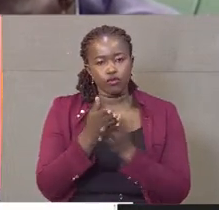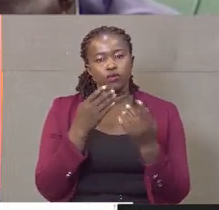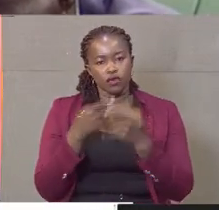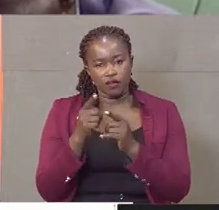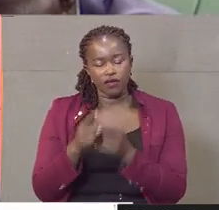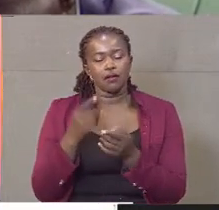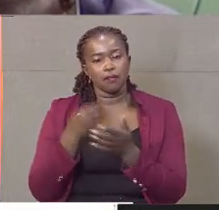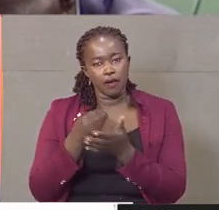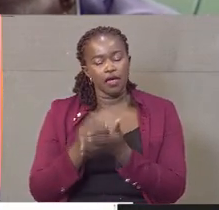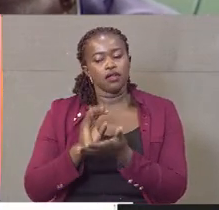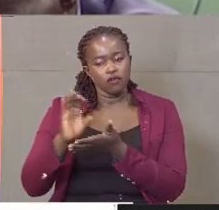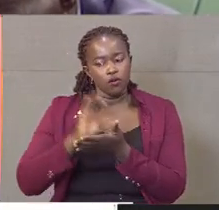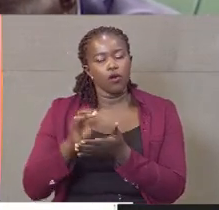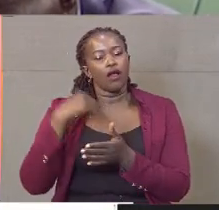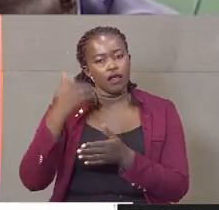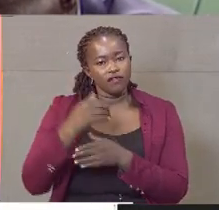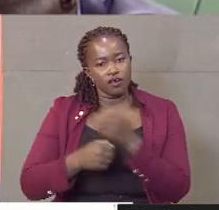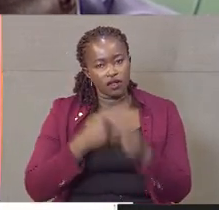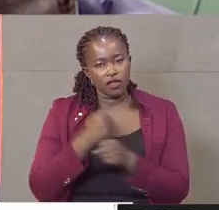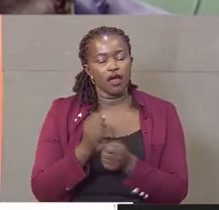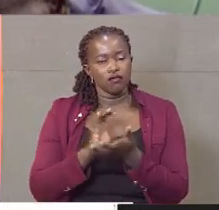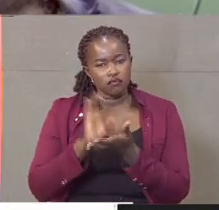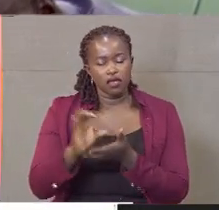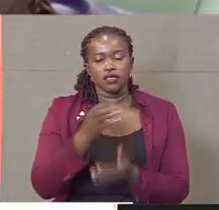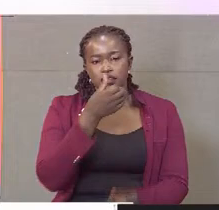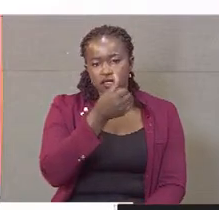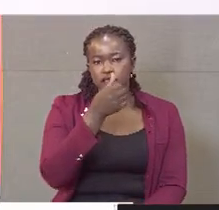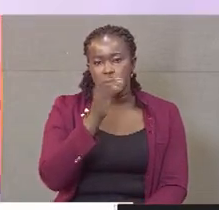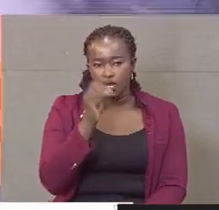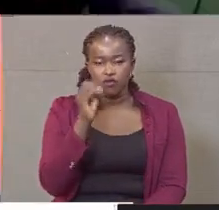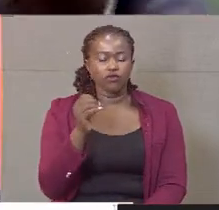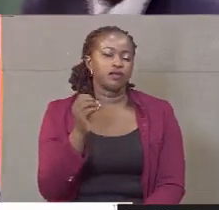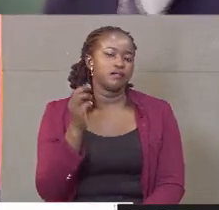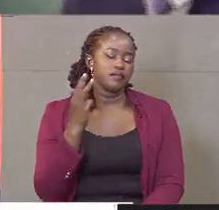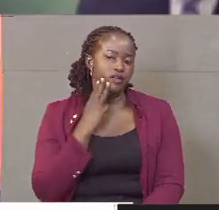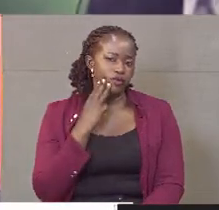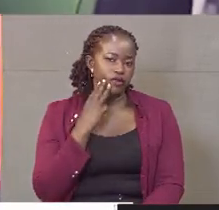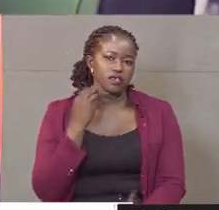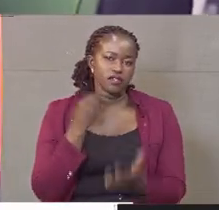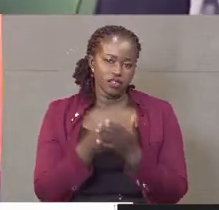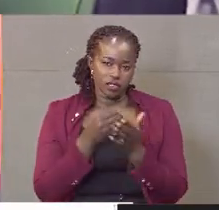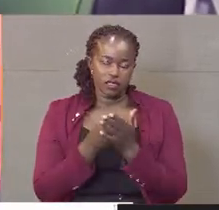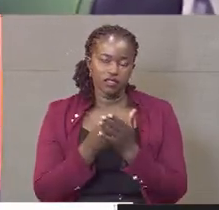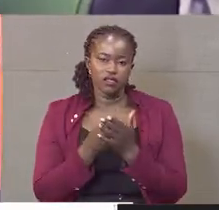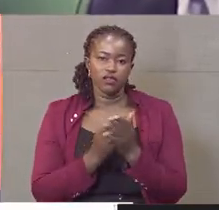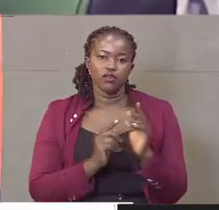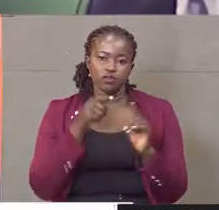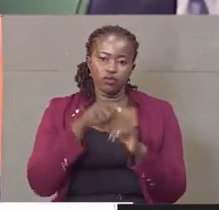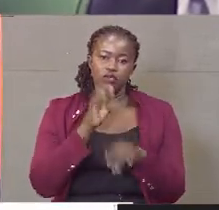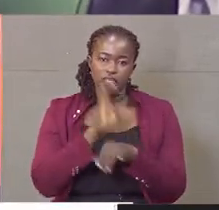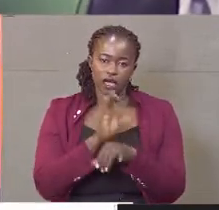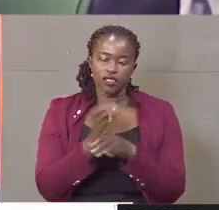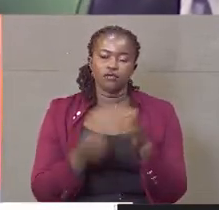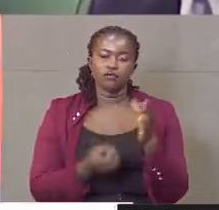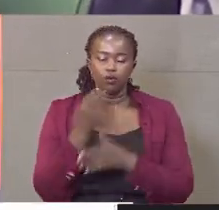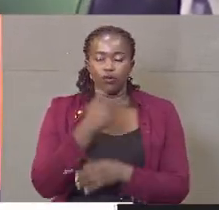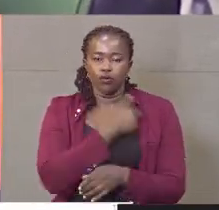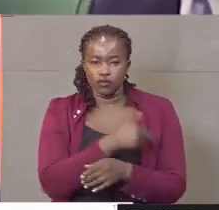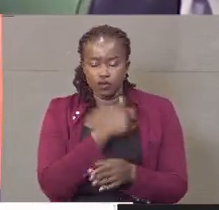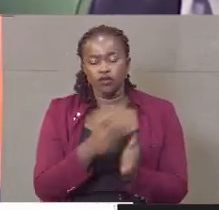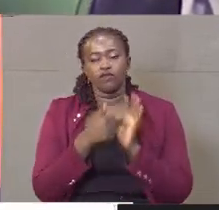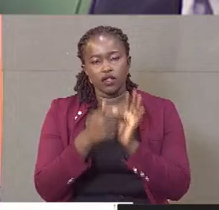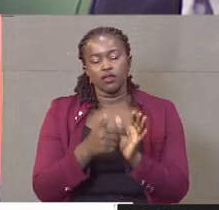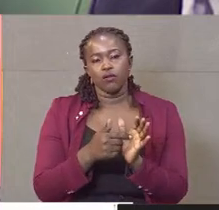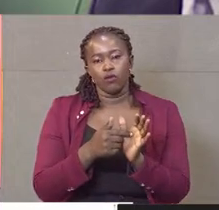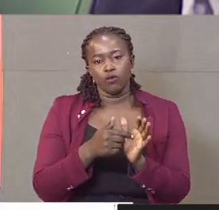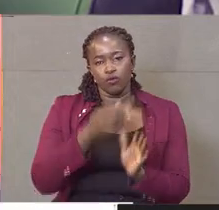annually appropriate 600 million shillings to charge best our hospitals, the likes of Rubaga,